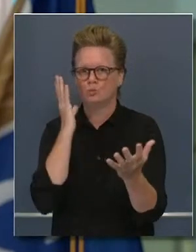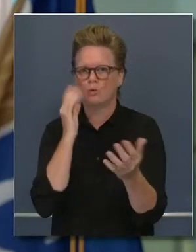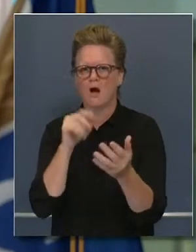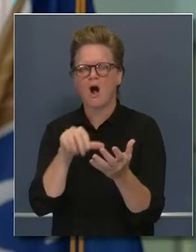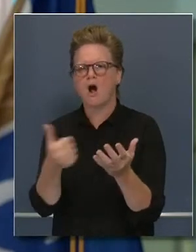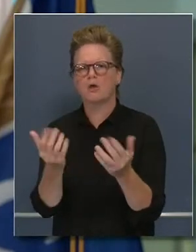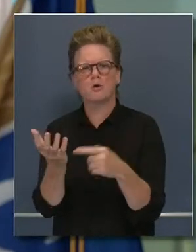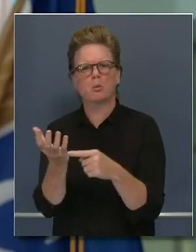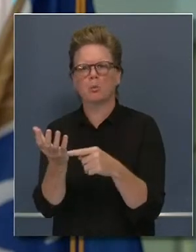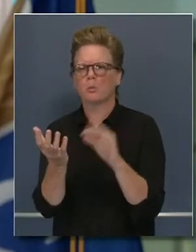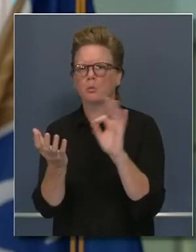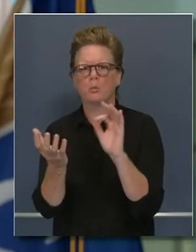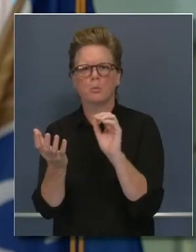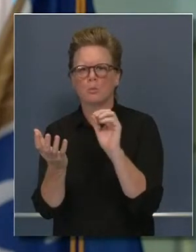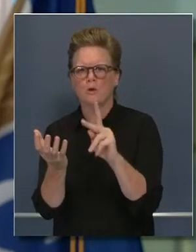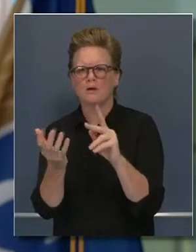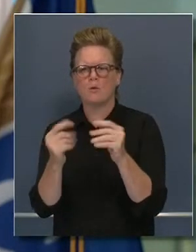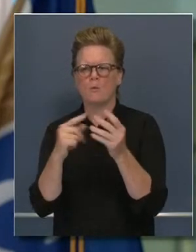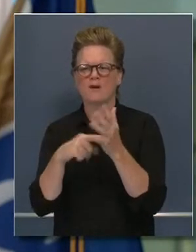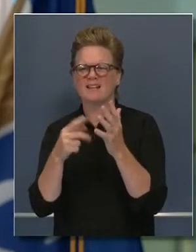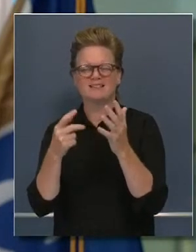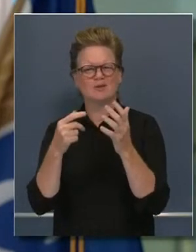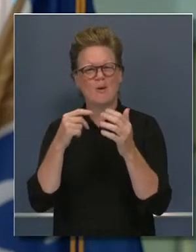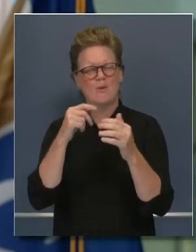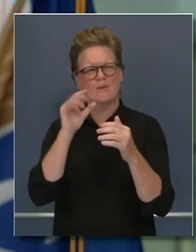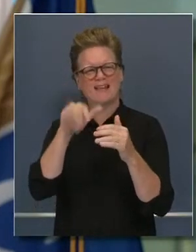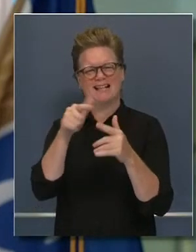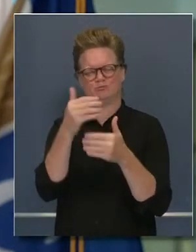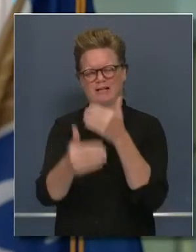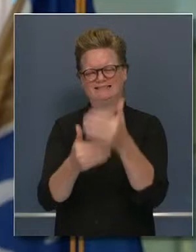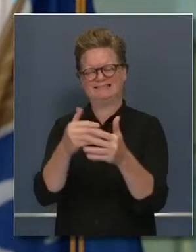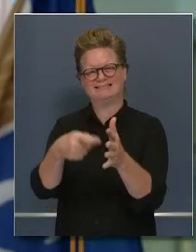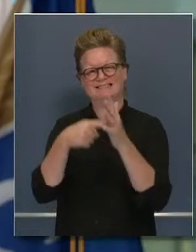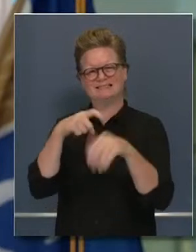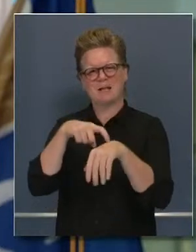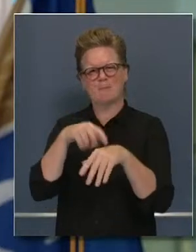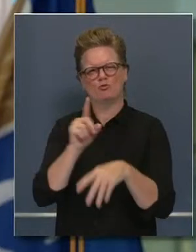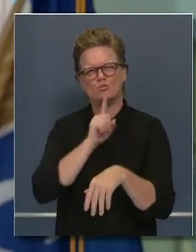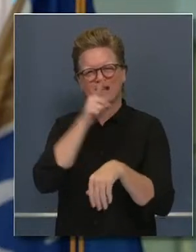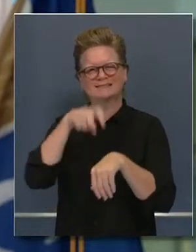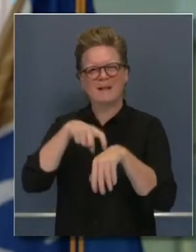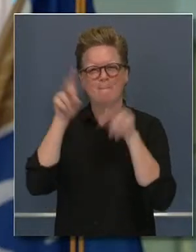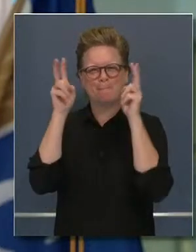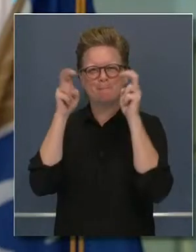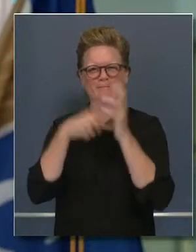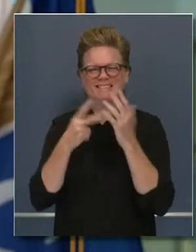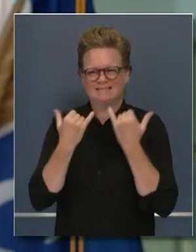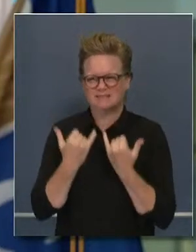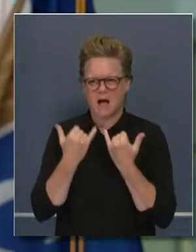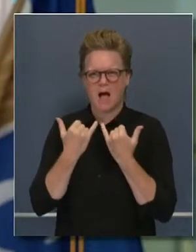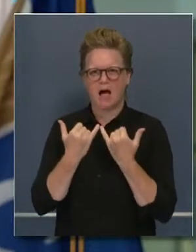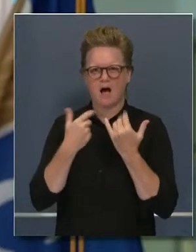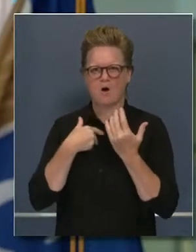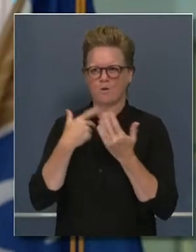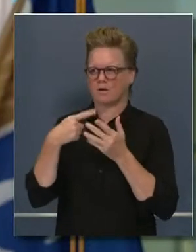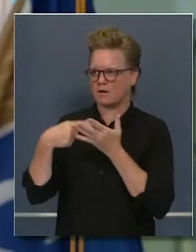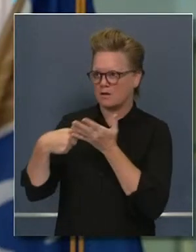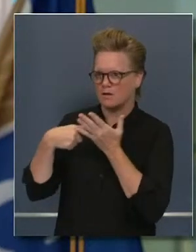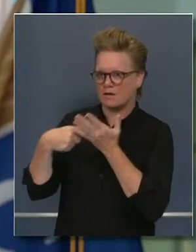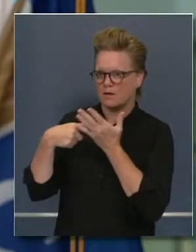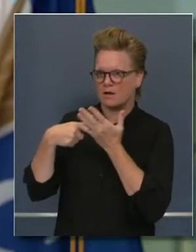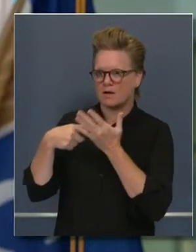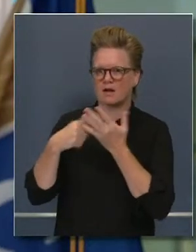make those determinations in real time. Includes, by the way, conversations that are ongoing. Just as a reminder, for theme parks, amusement parks, and the